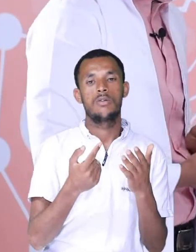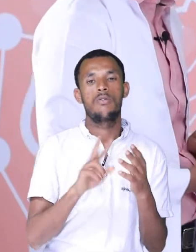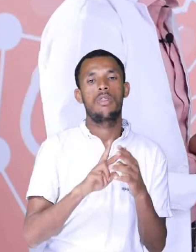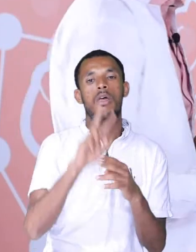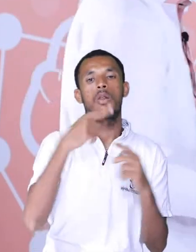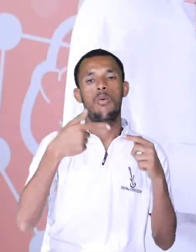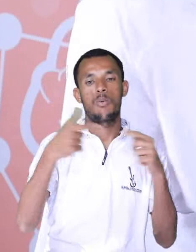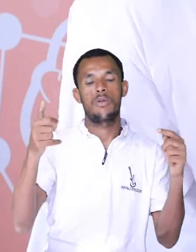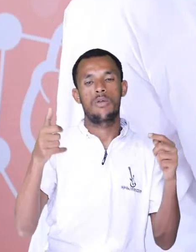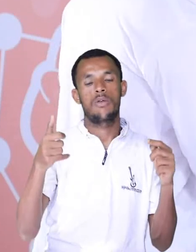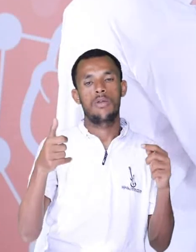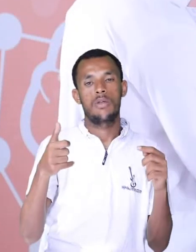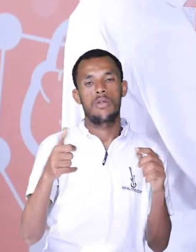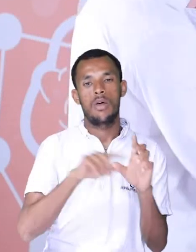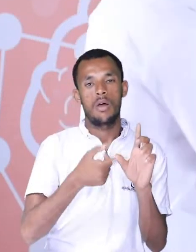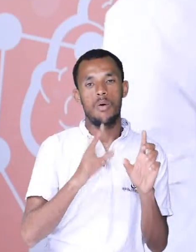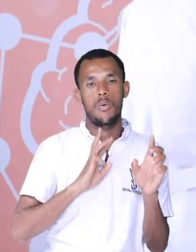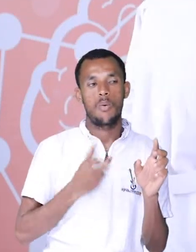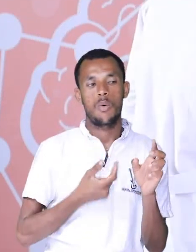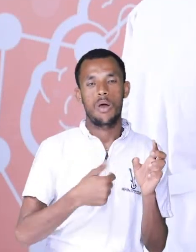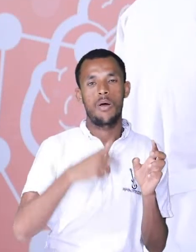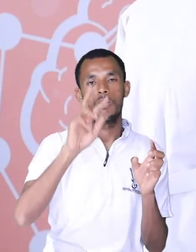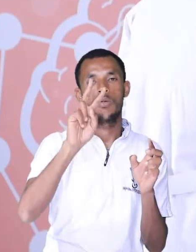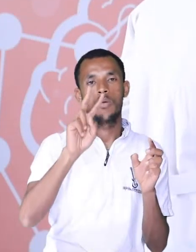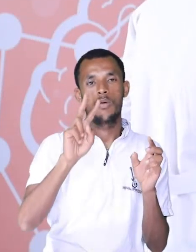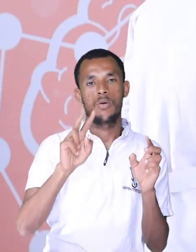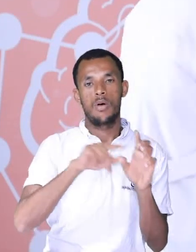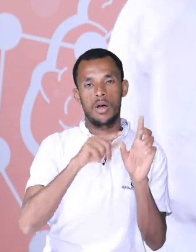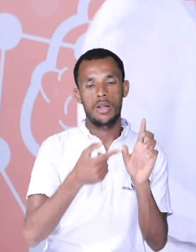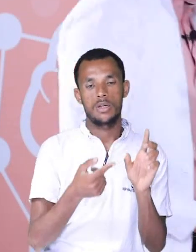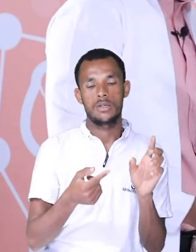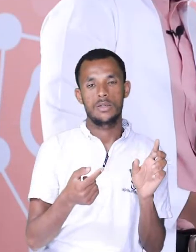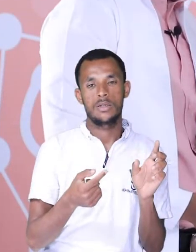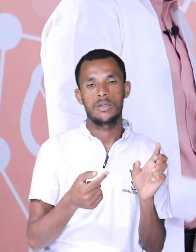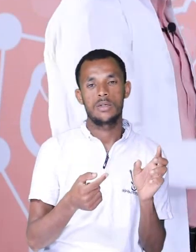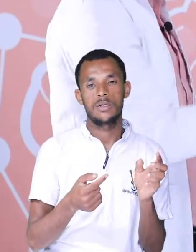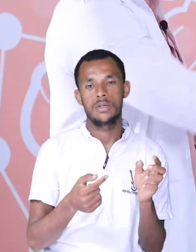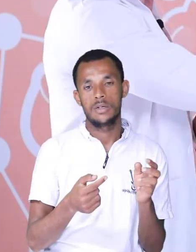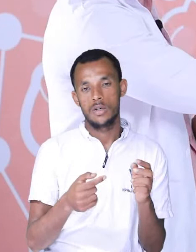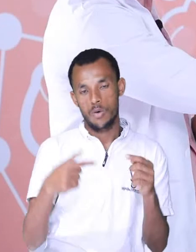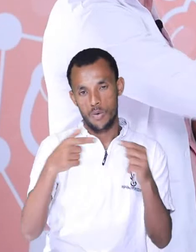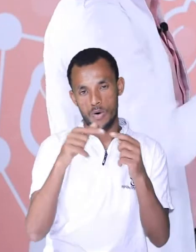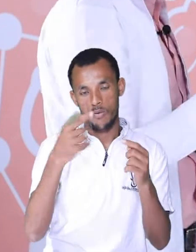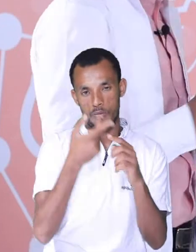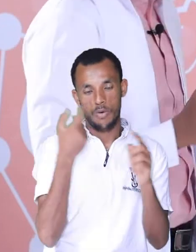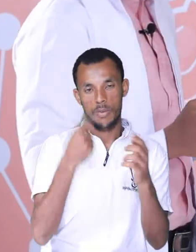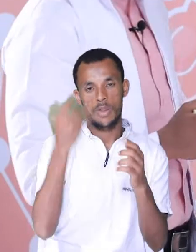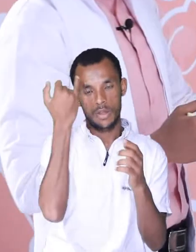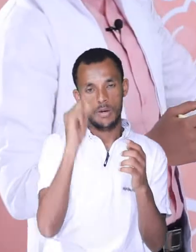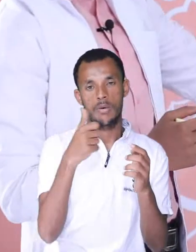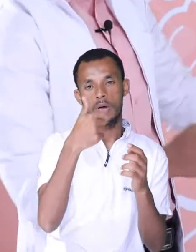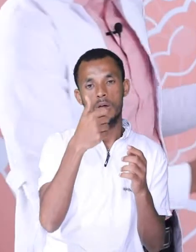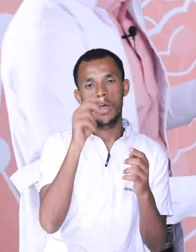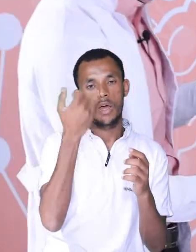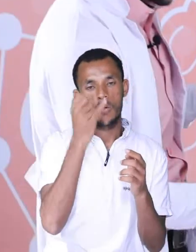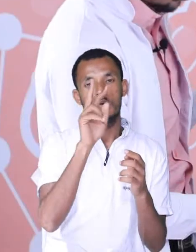opposite angles. Therefore, we have two angles are congruent. Therefore, from the theorem it says,